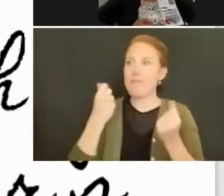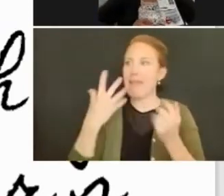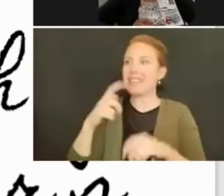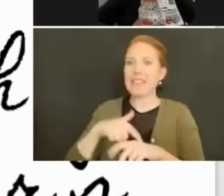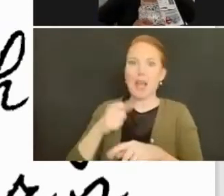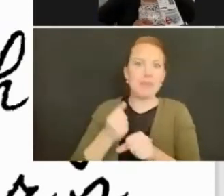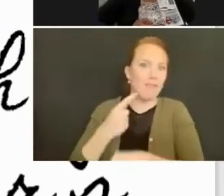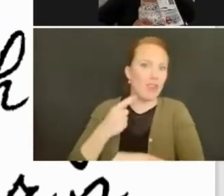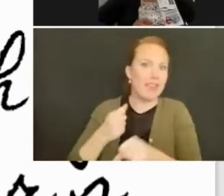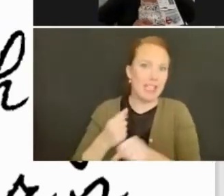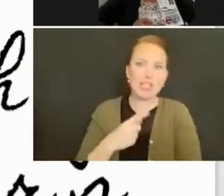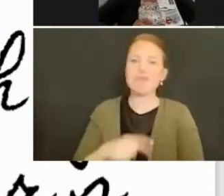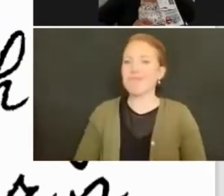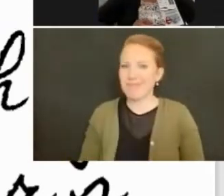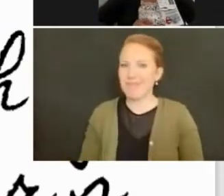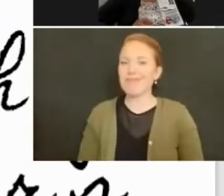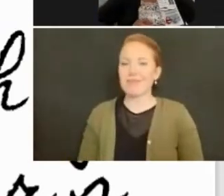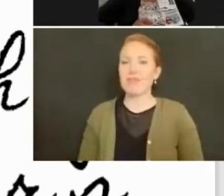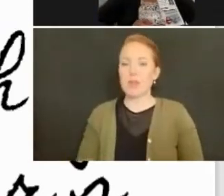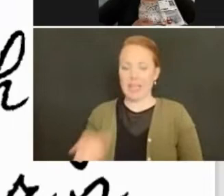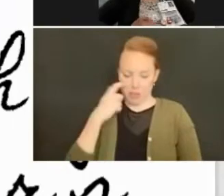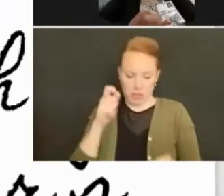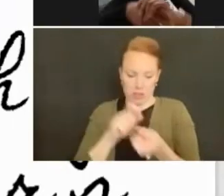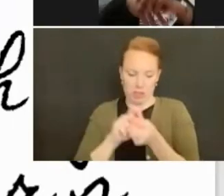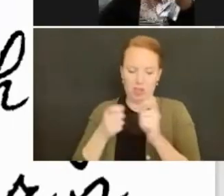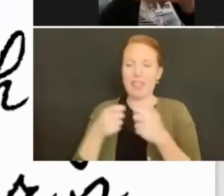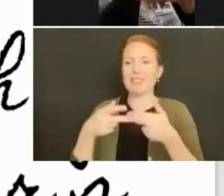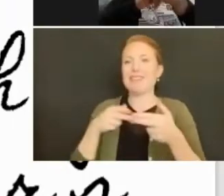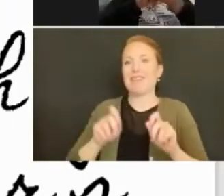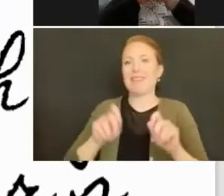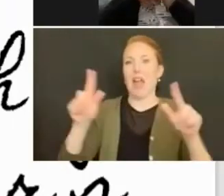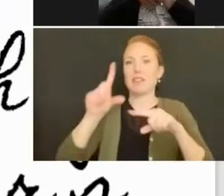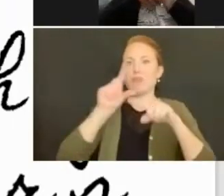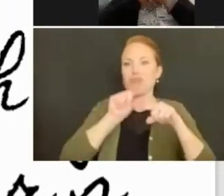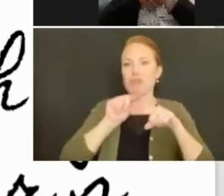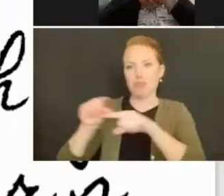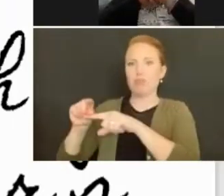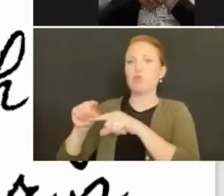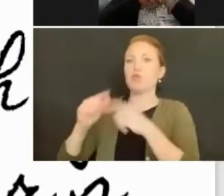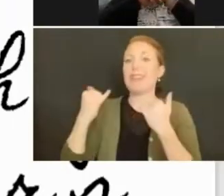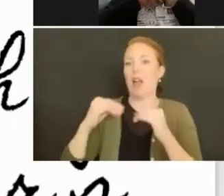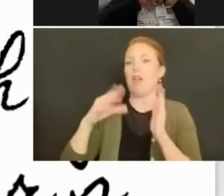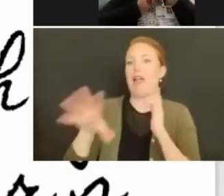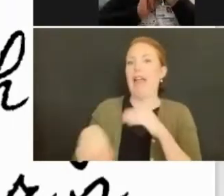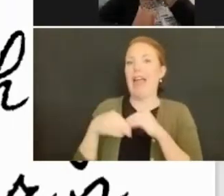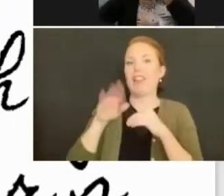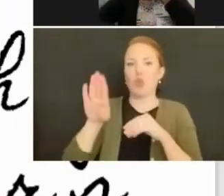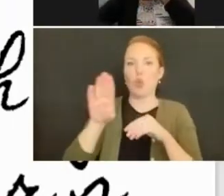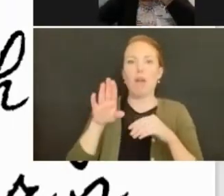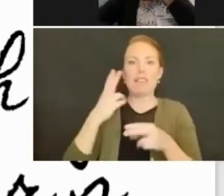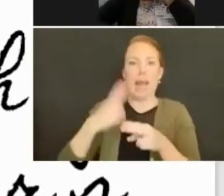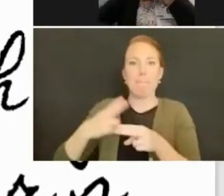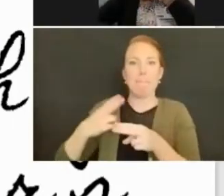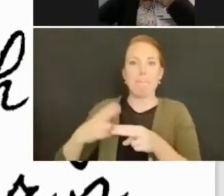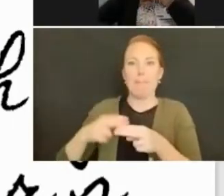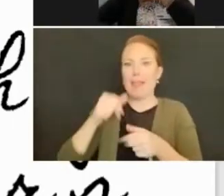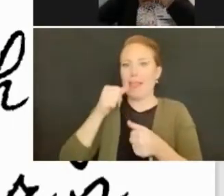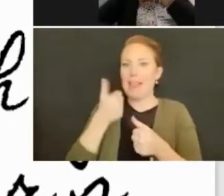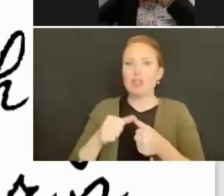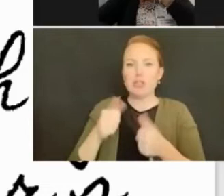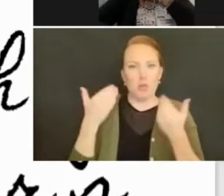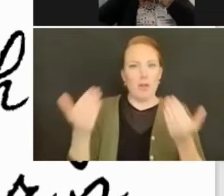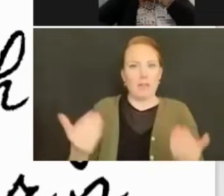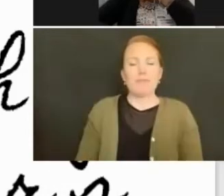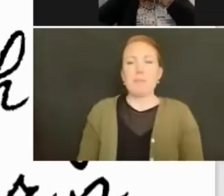just changed the slide to the lowercase letters. So let's fill in our lowercase letters of our name. And I can